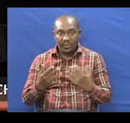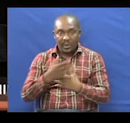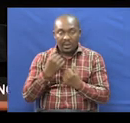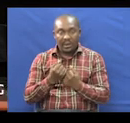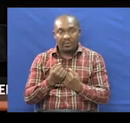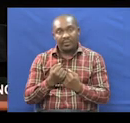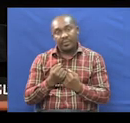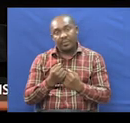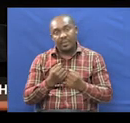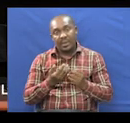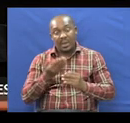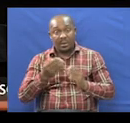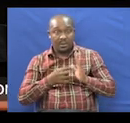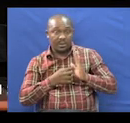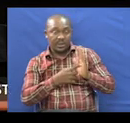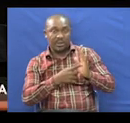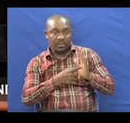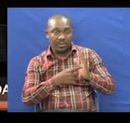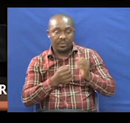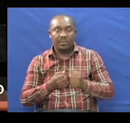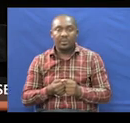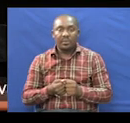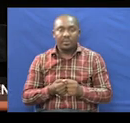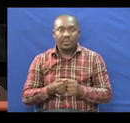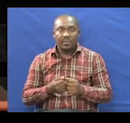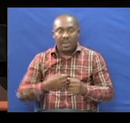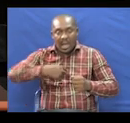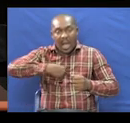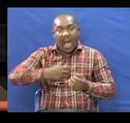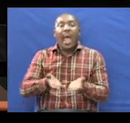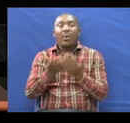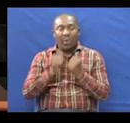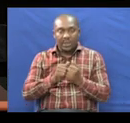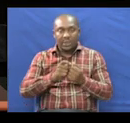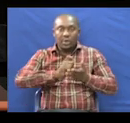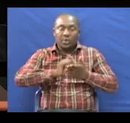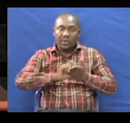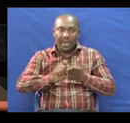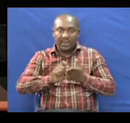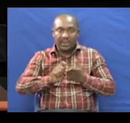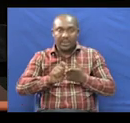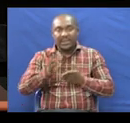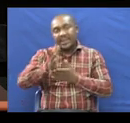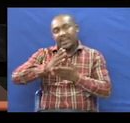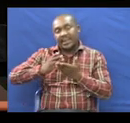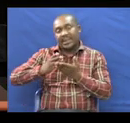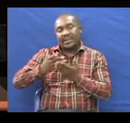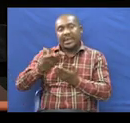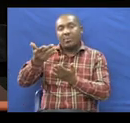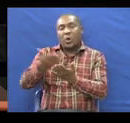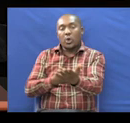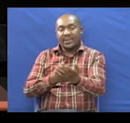another example. I want to write some notes. What am I going to use to write some notes? See